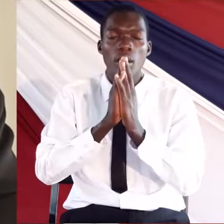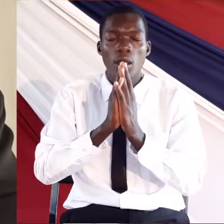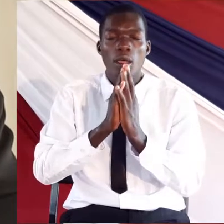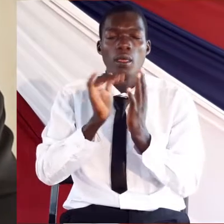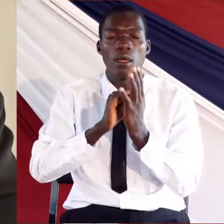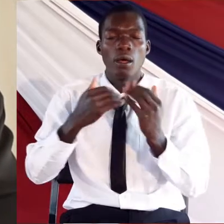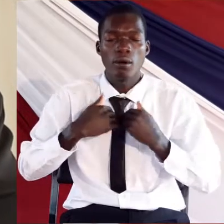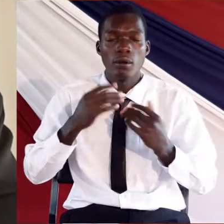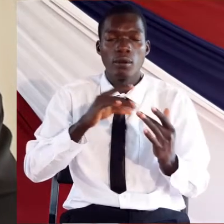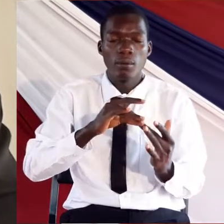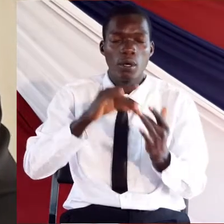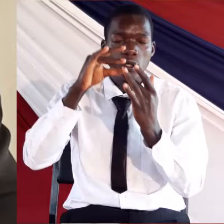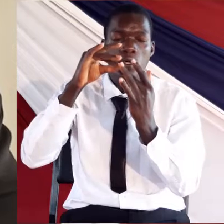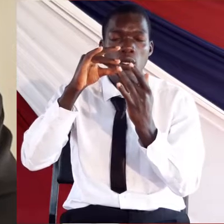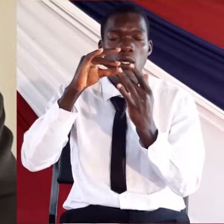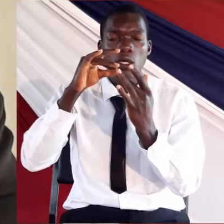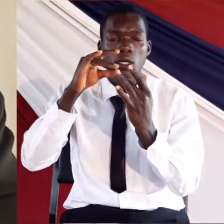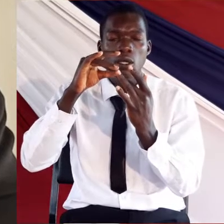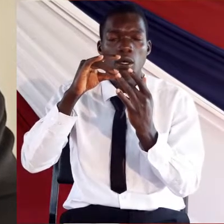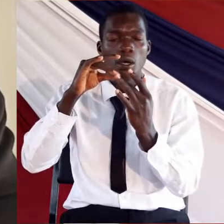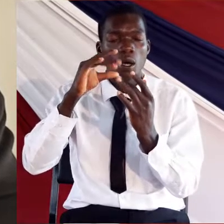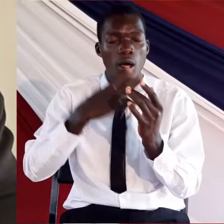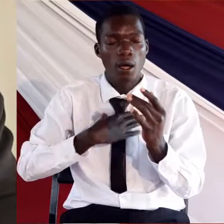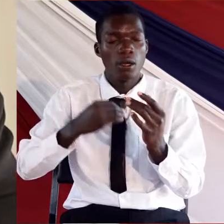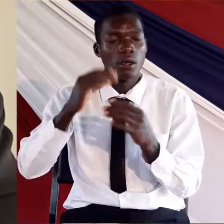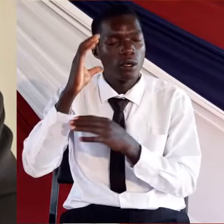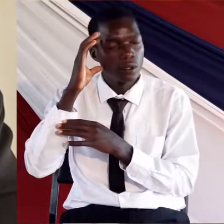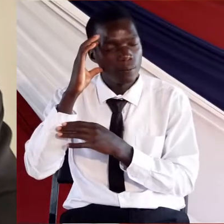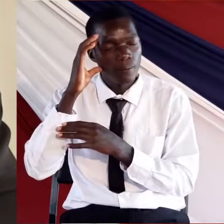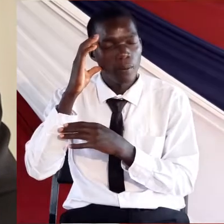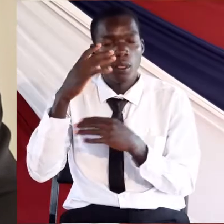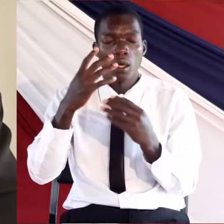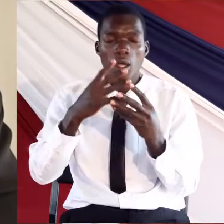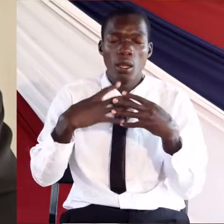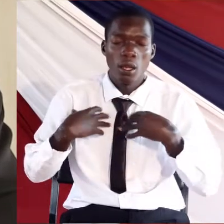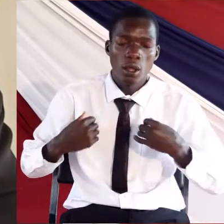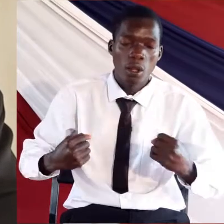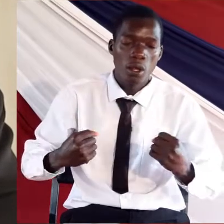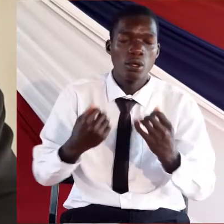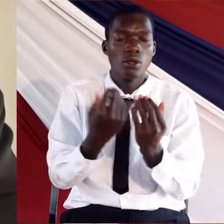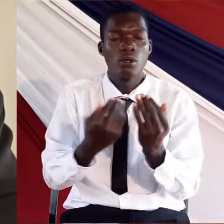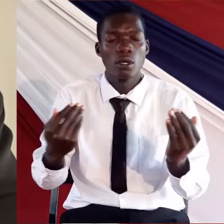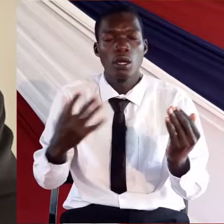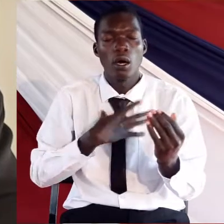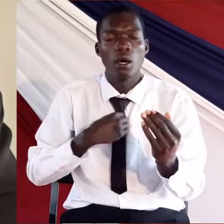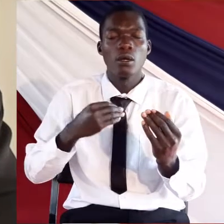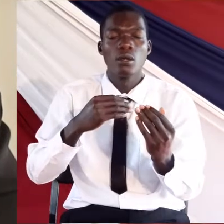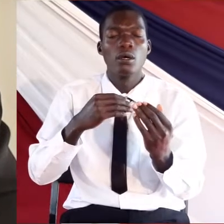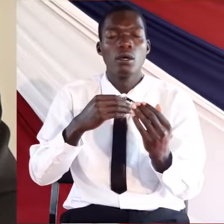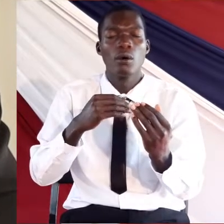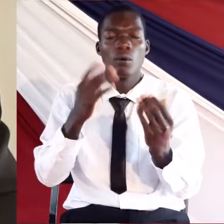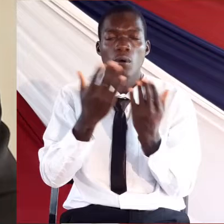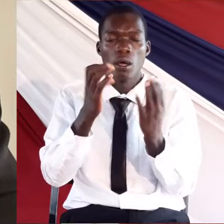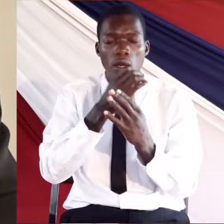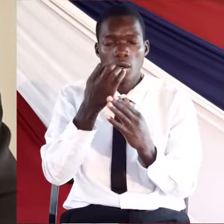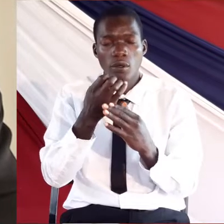will have a special message for them. Be it the adults, be it the children, be it whoever it is who